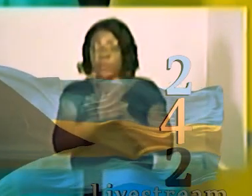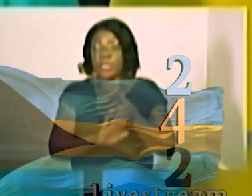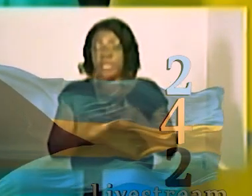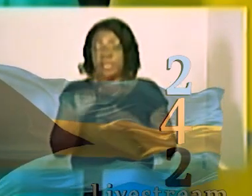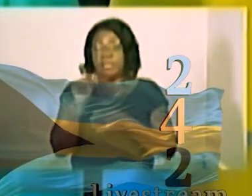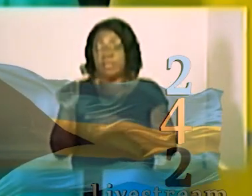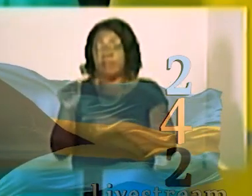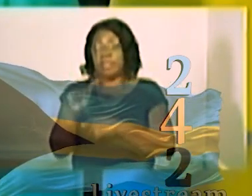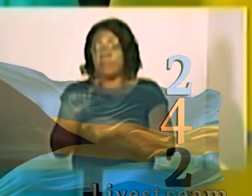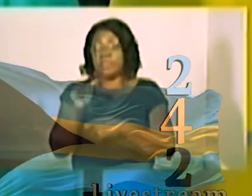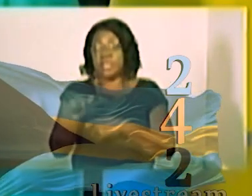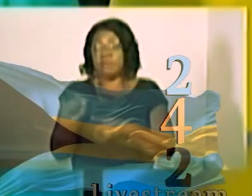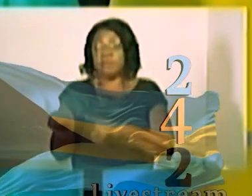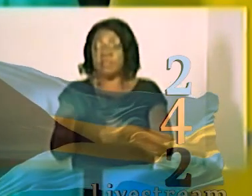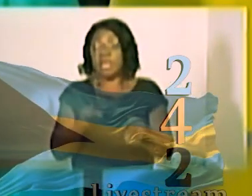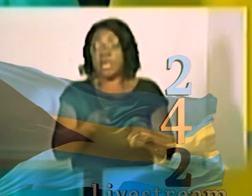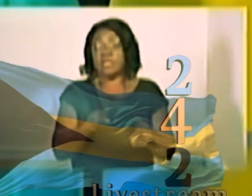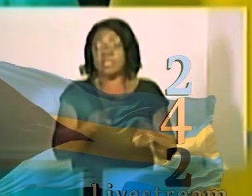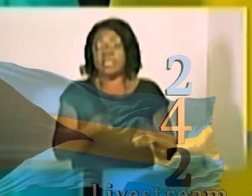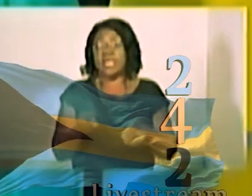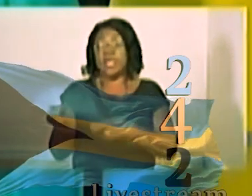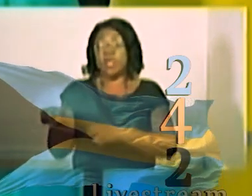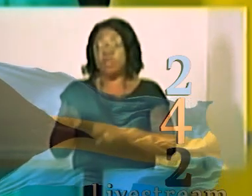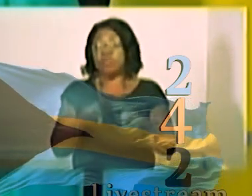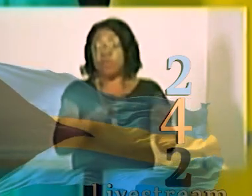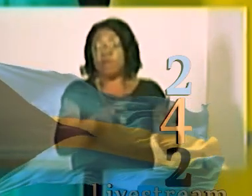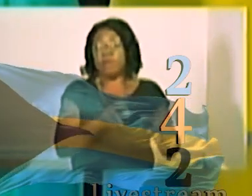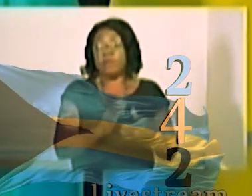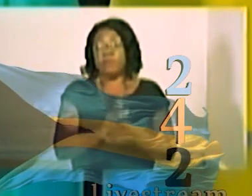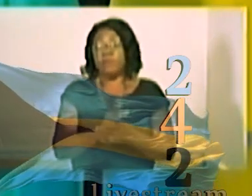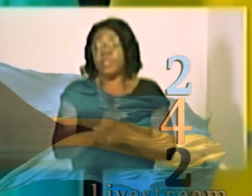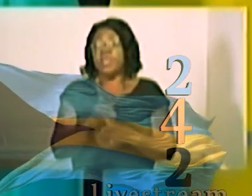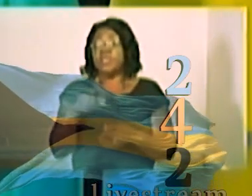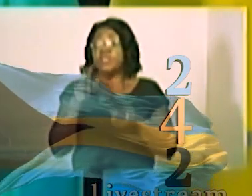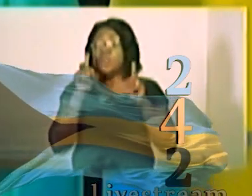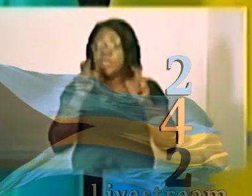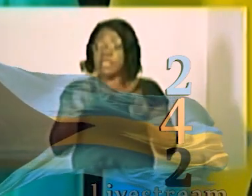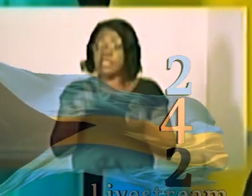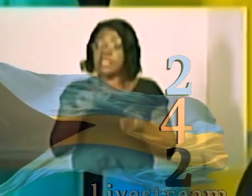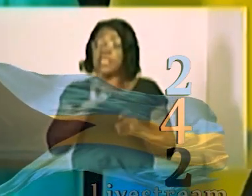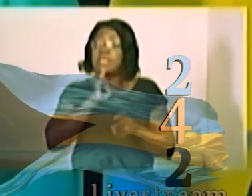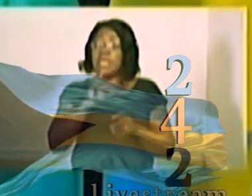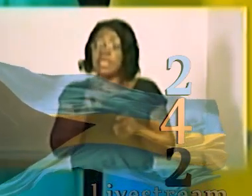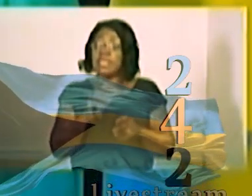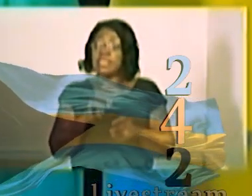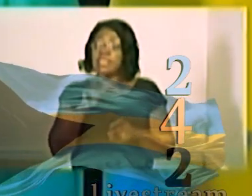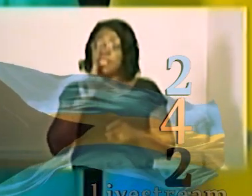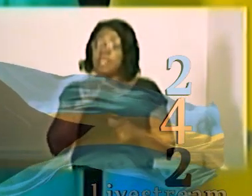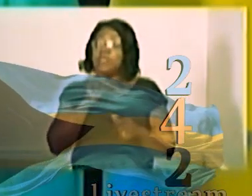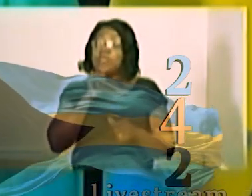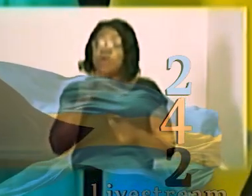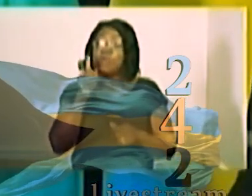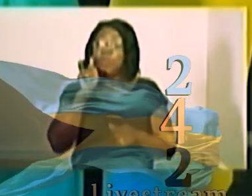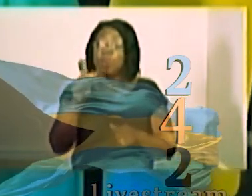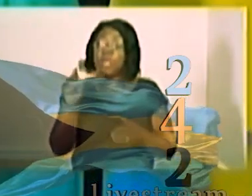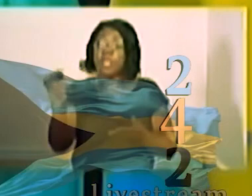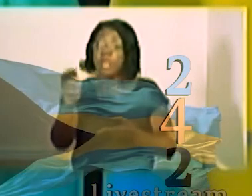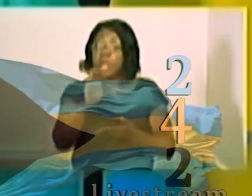whether they're having symptoms so that we can isolate and put in place measures early. So testing, quite simply, is not 100%